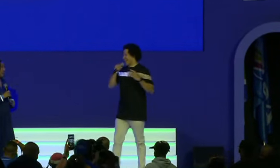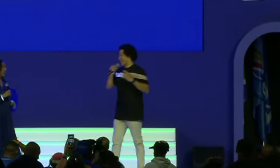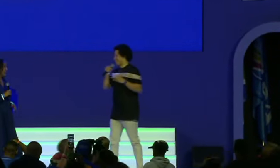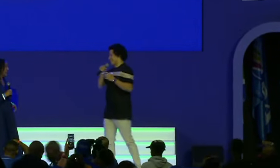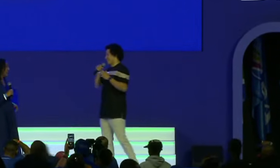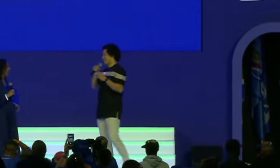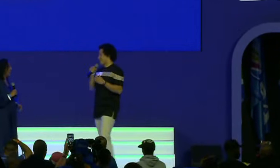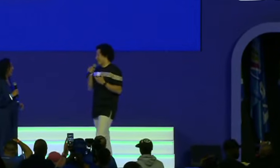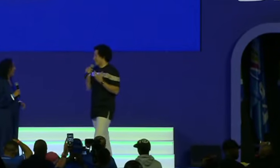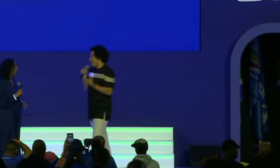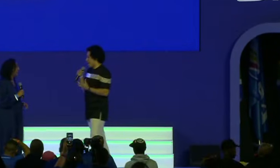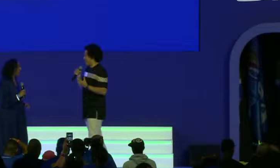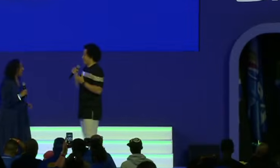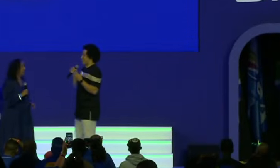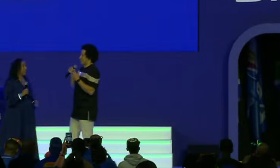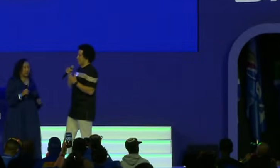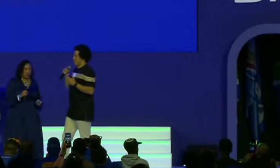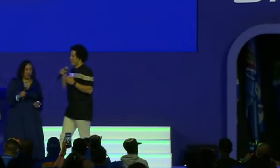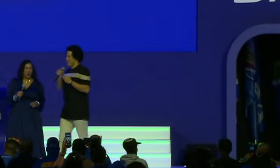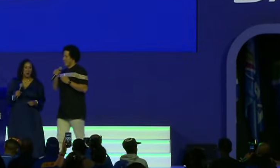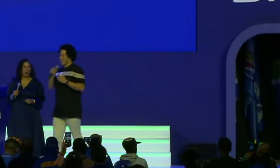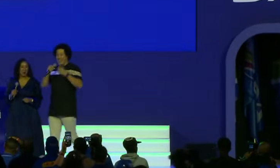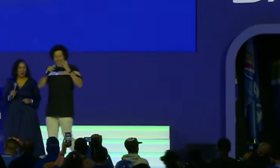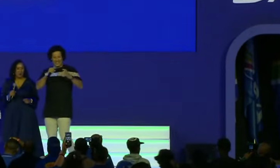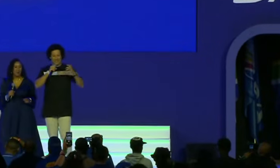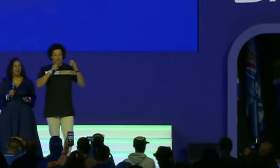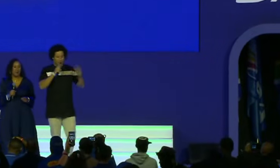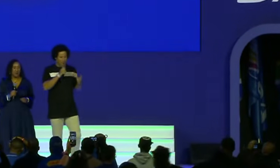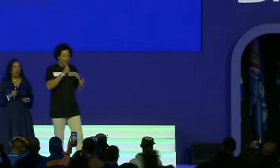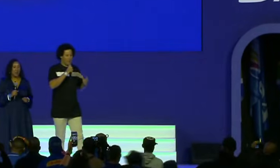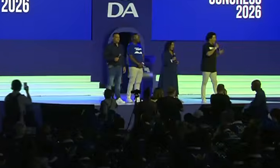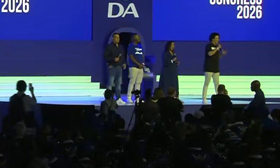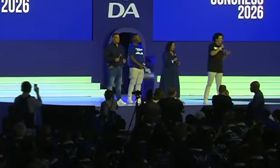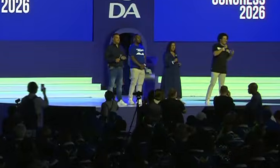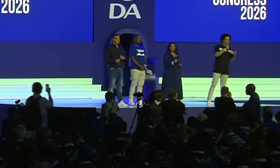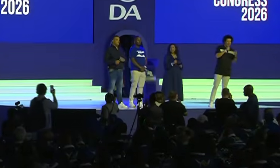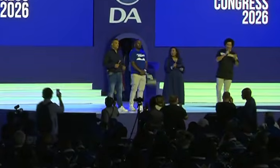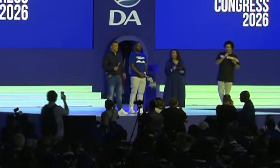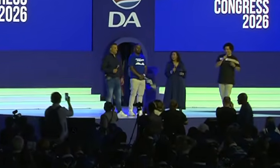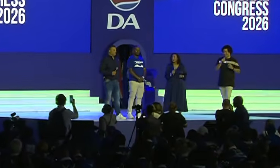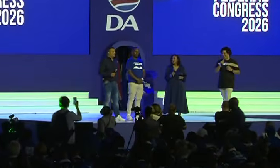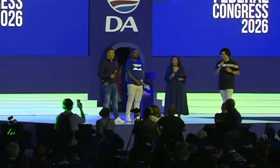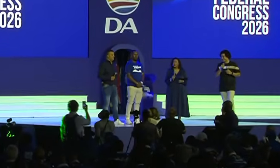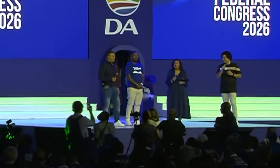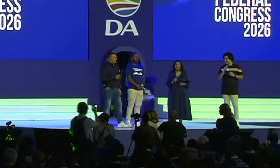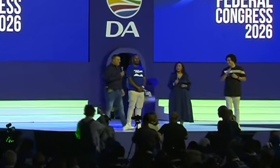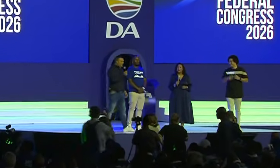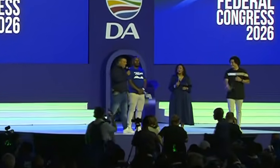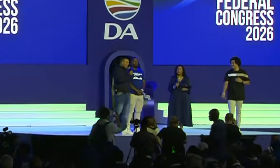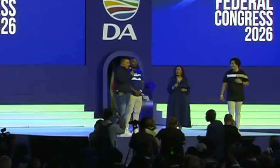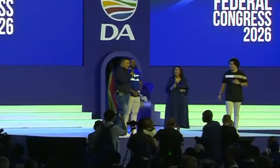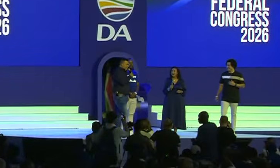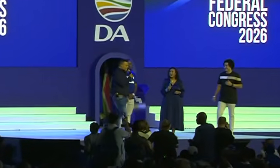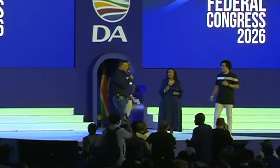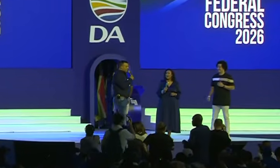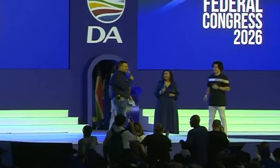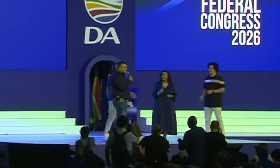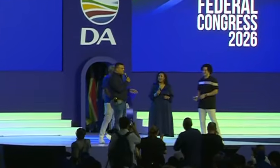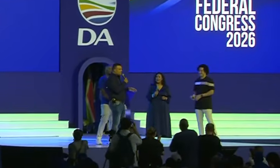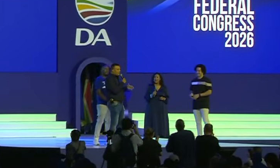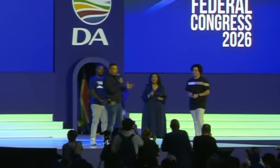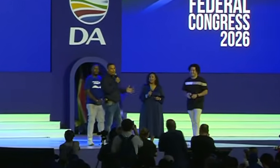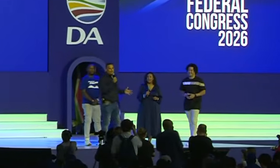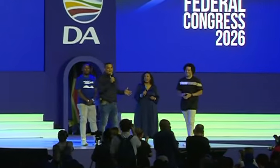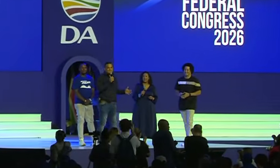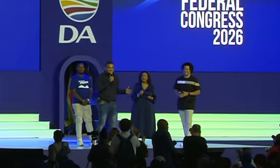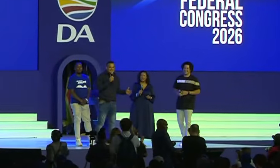Our delegates, we're turning to the next formal part of this proceeding. Democrats,